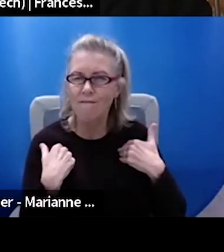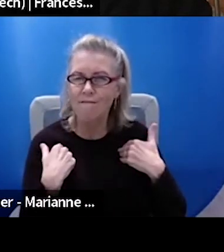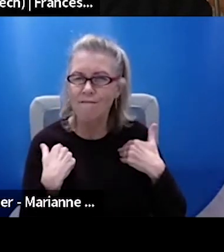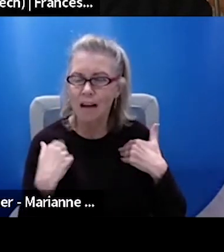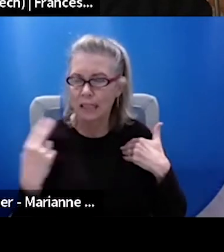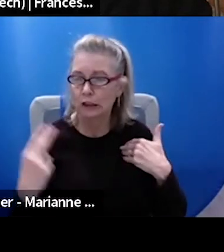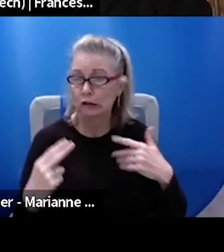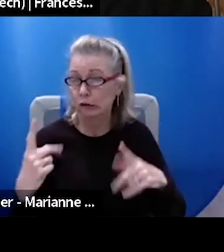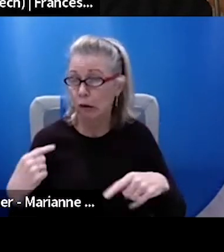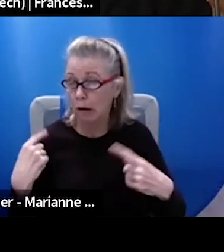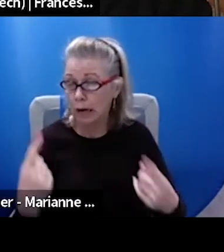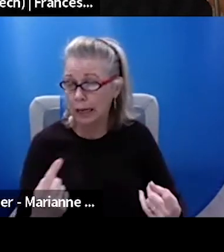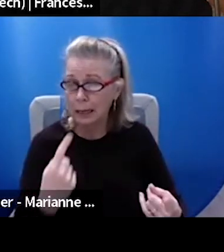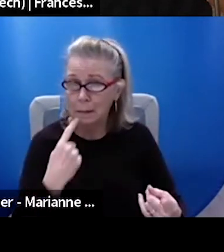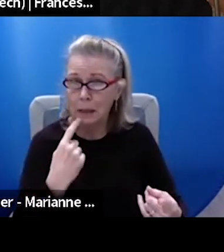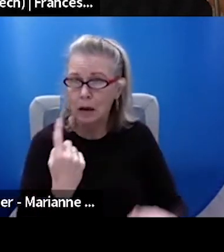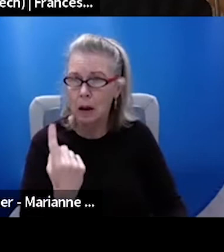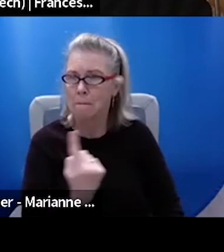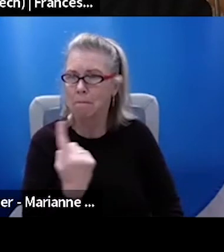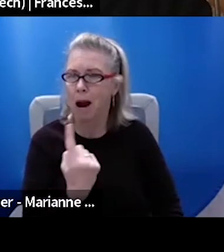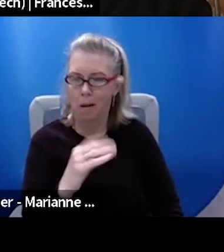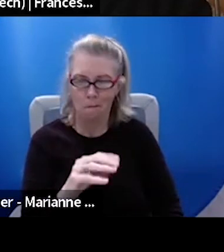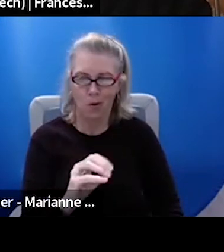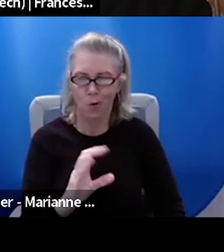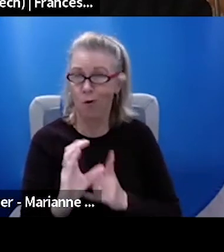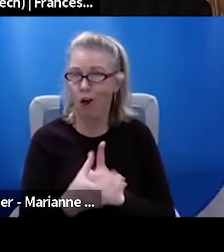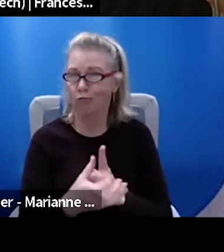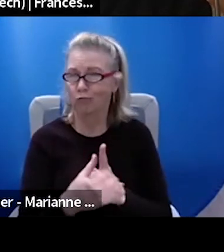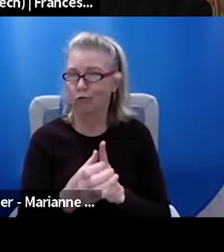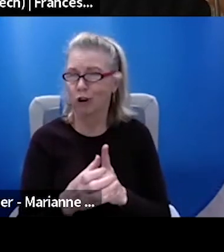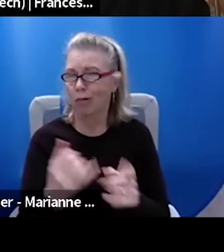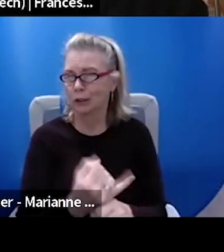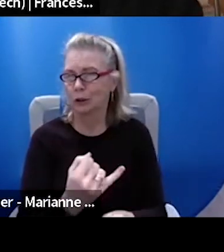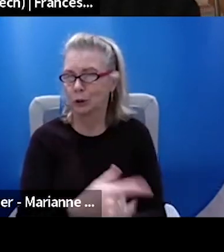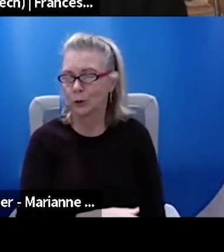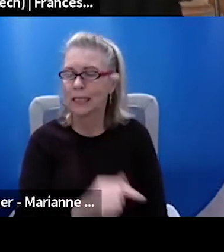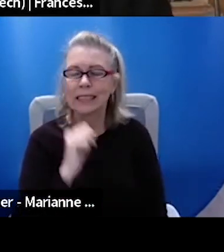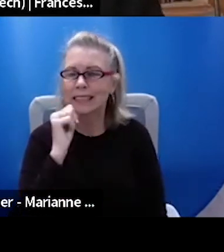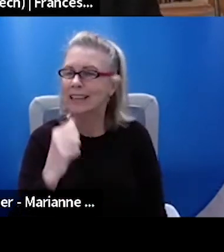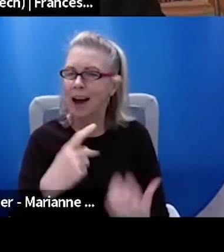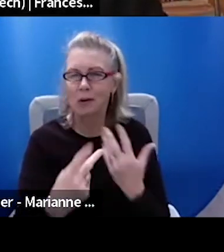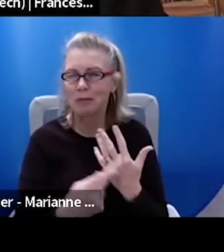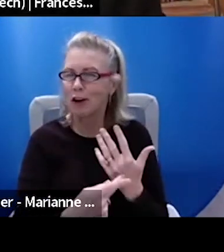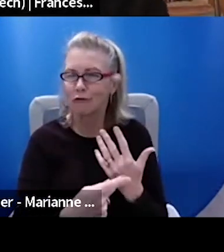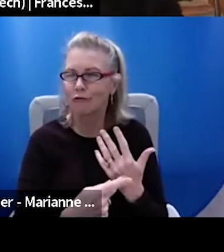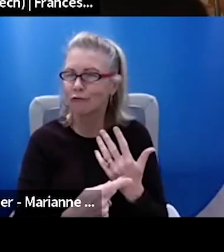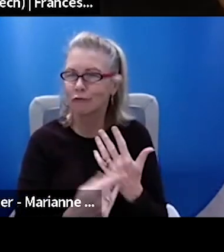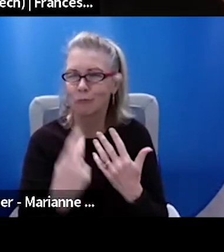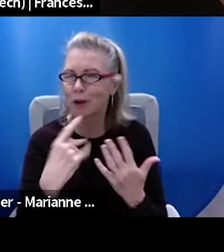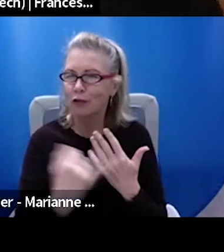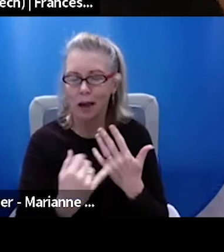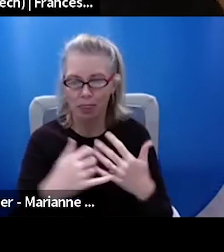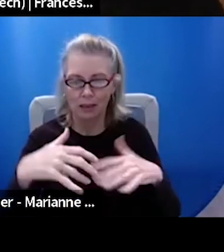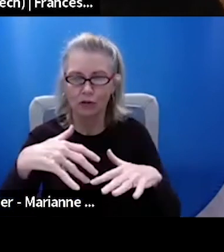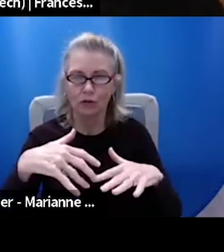historically been a kind of a monocultural institution rather than a project that's kind of rooted in kind of complexity